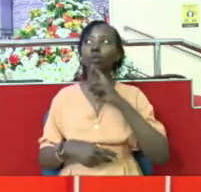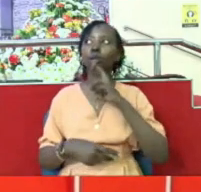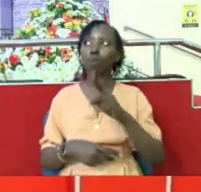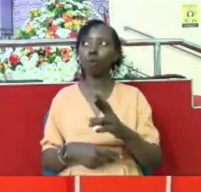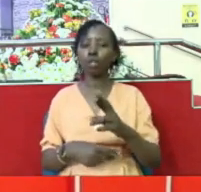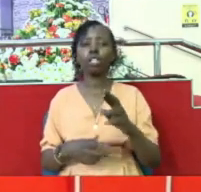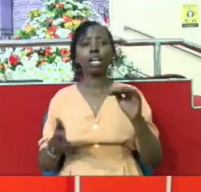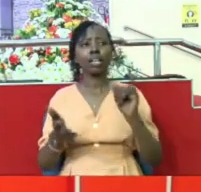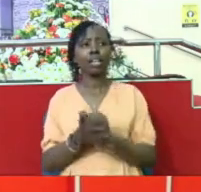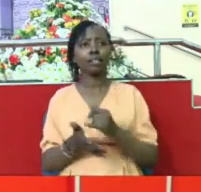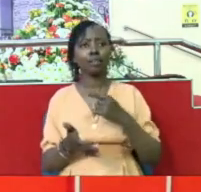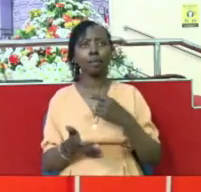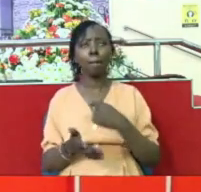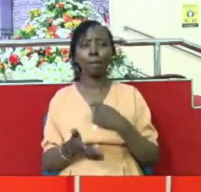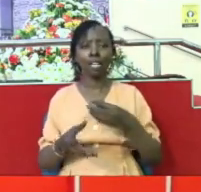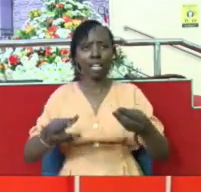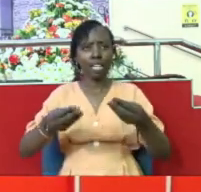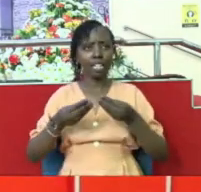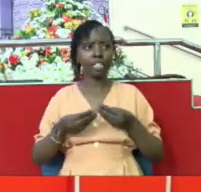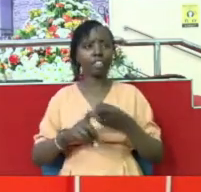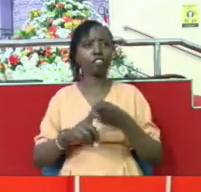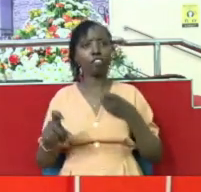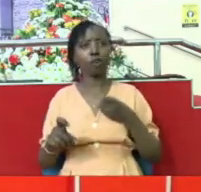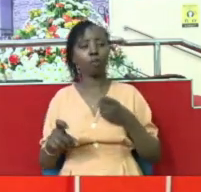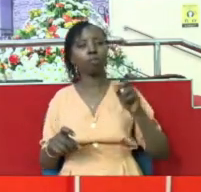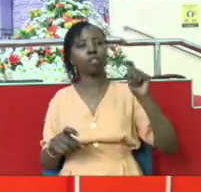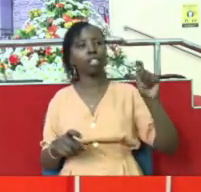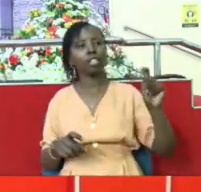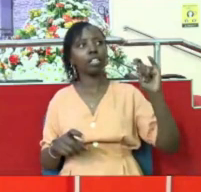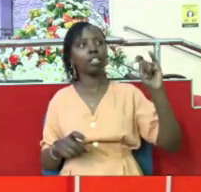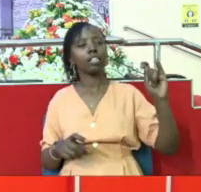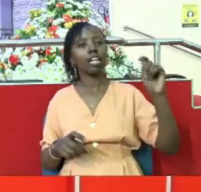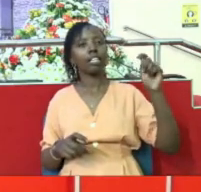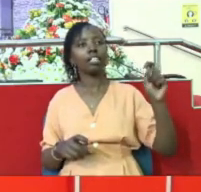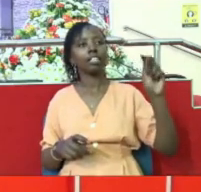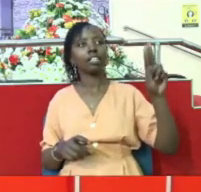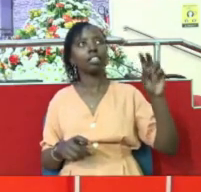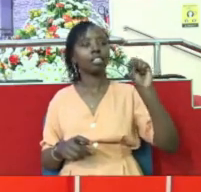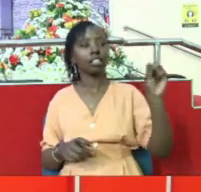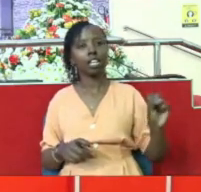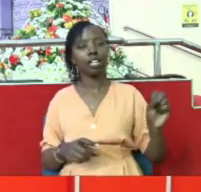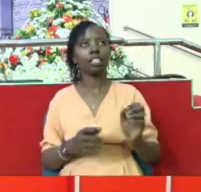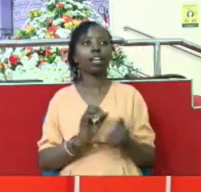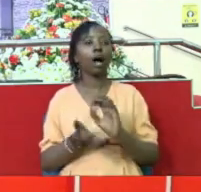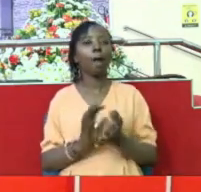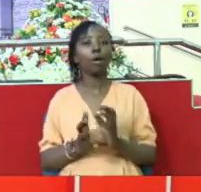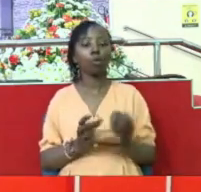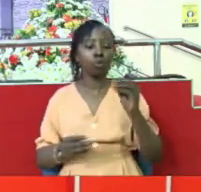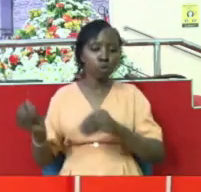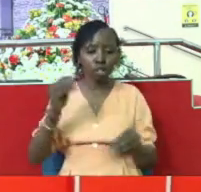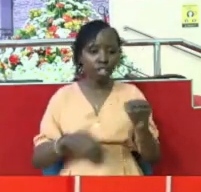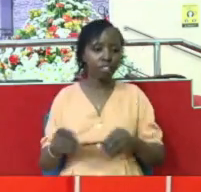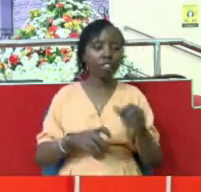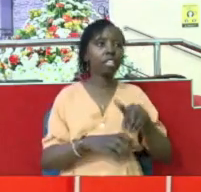have personally received from Titus ya kwamba nilipata kutoka kwa Tito about the giving in Macedonia. Kuhusu kutoa pale Macedonia.